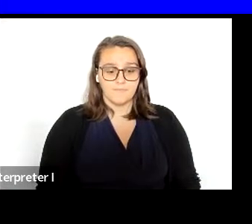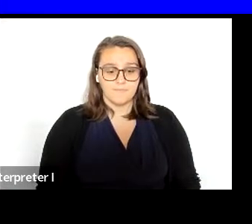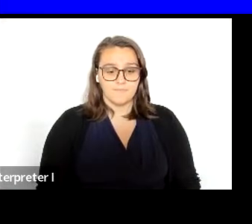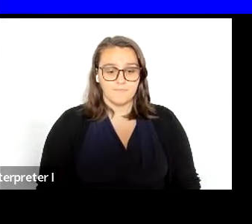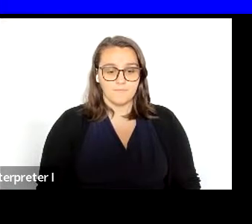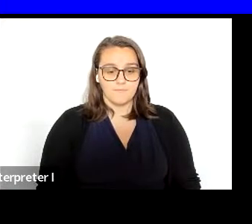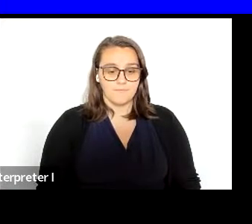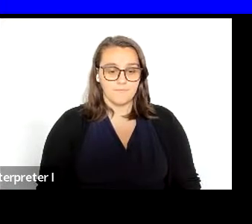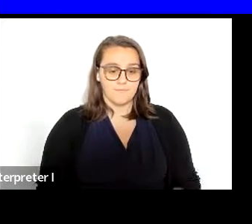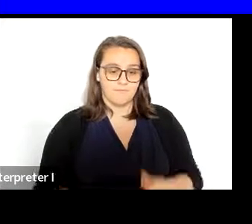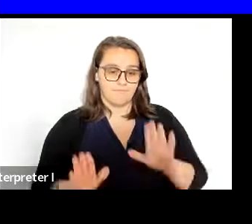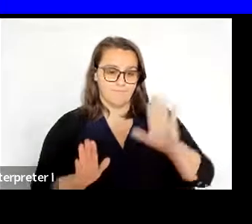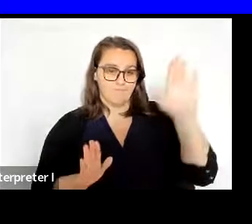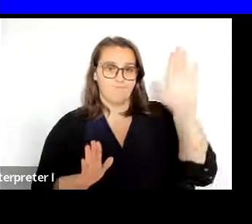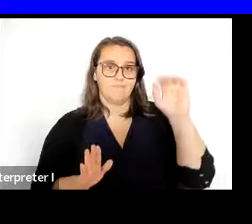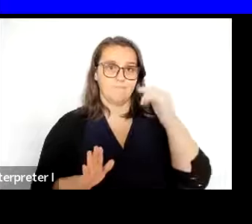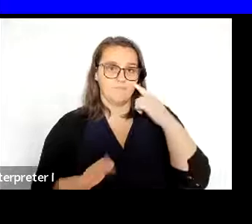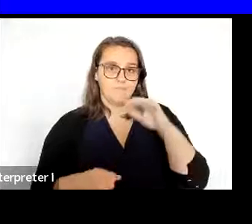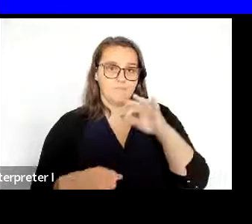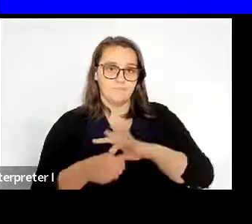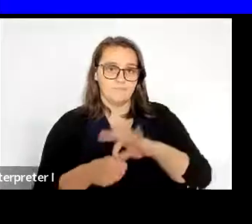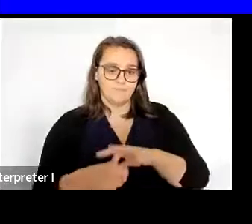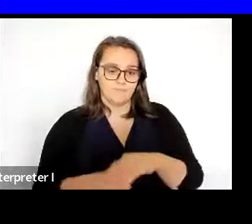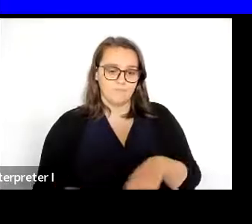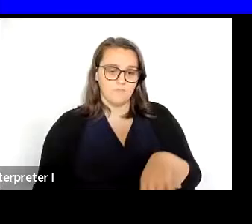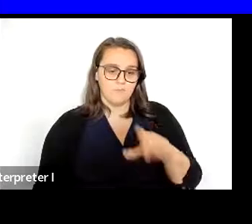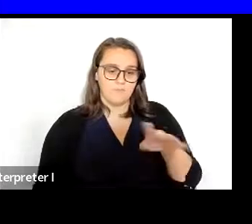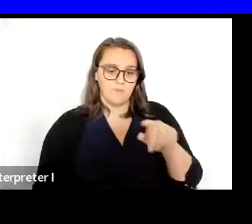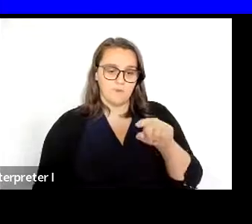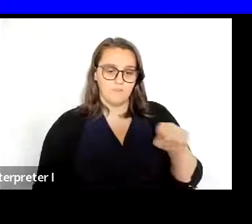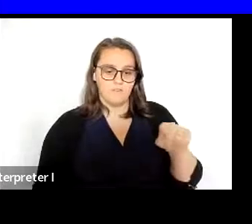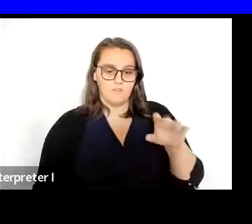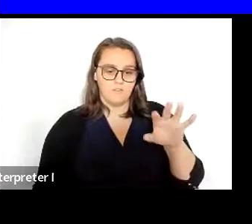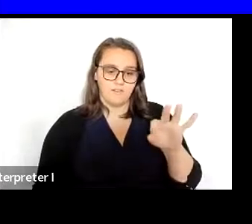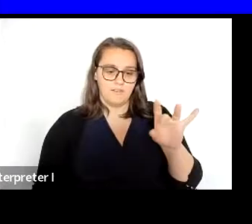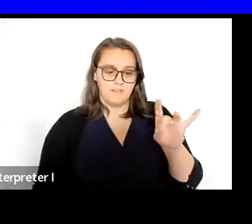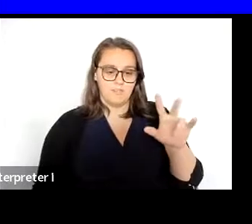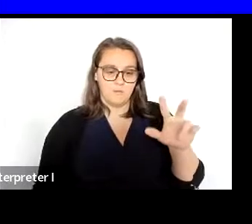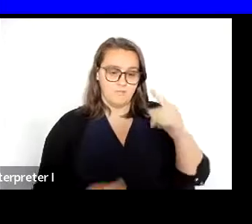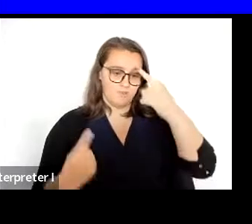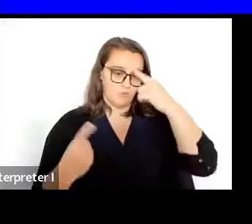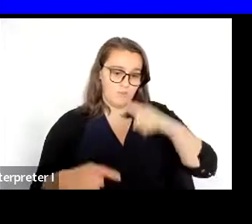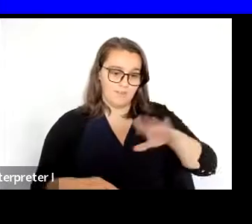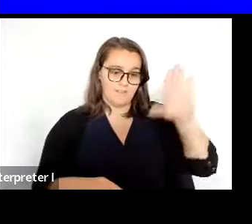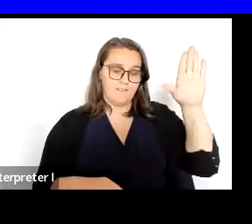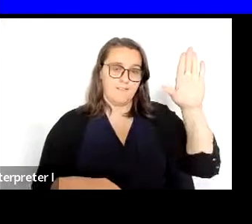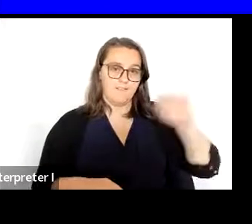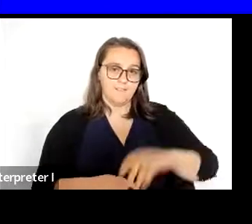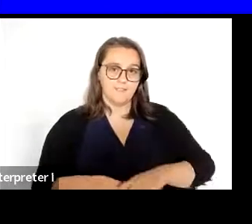By a voice vote on Bill 24-983, all those in favor say aye. Aye. Aye. Aye.